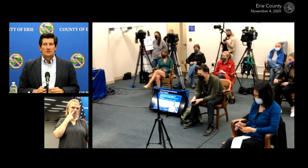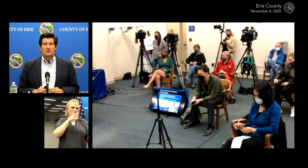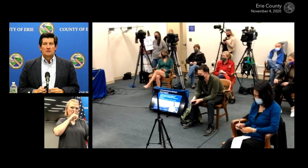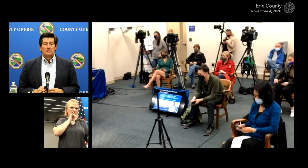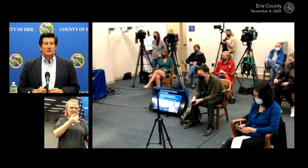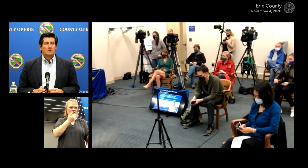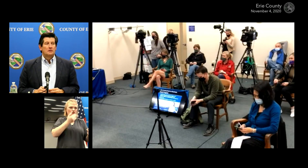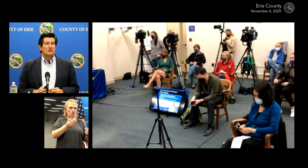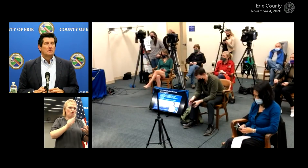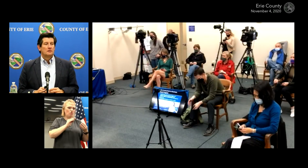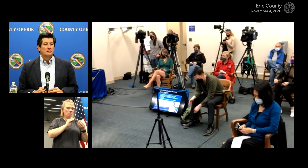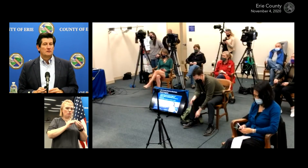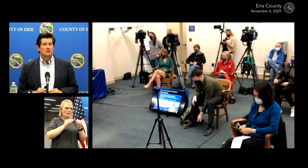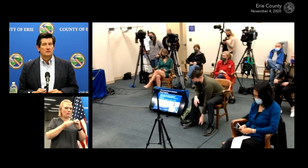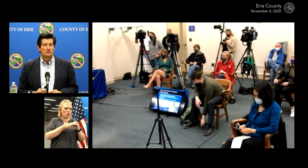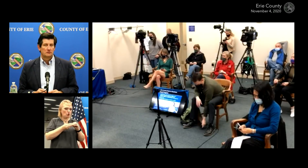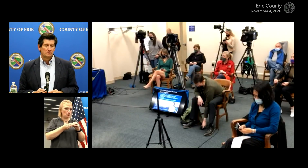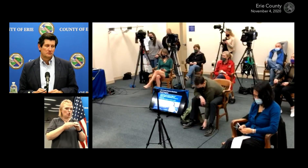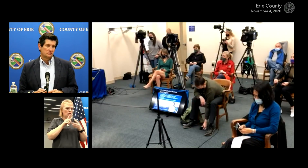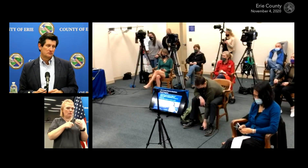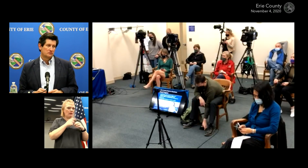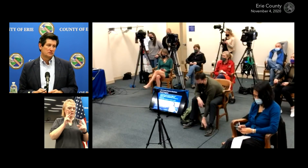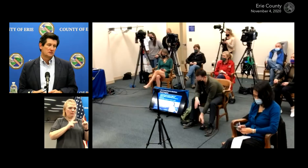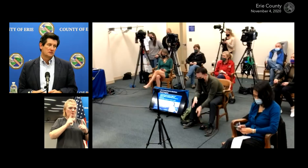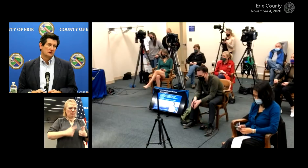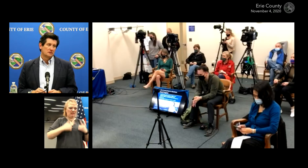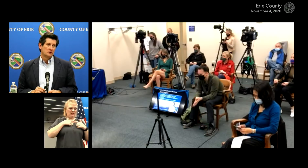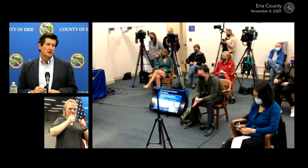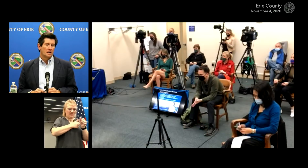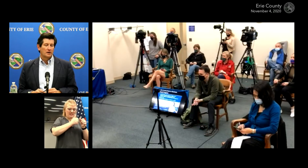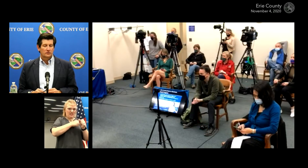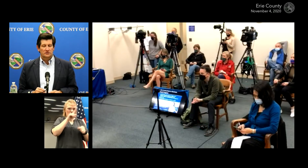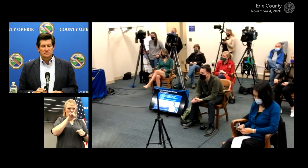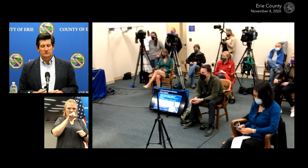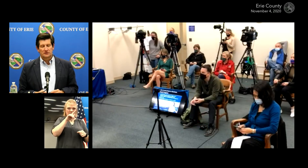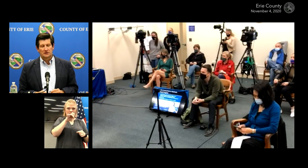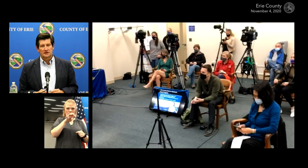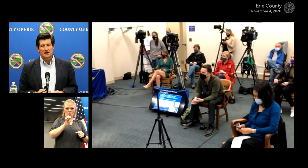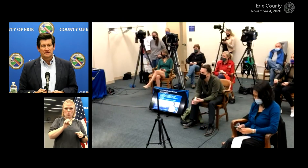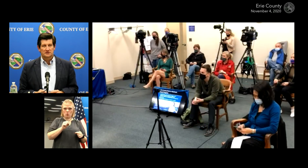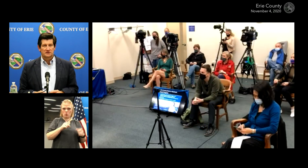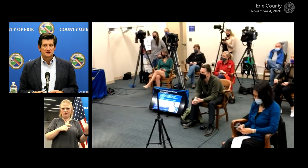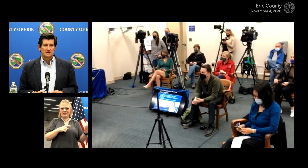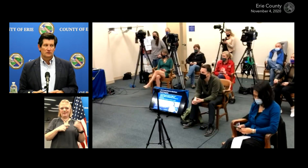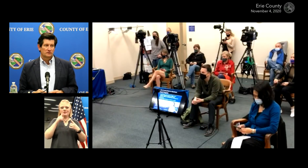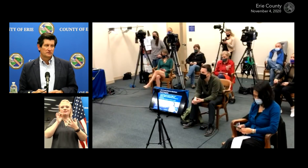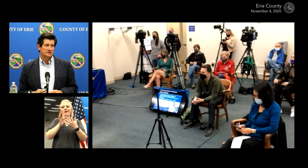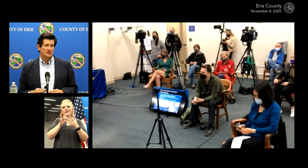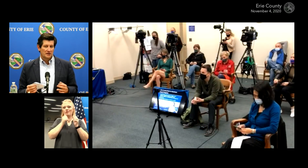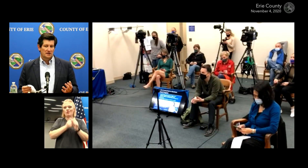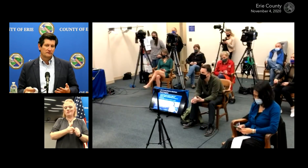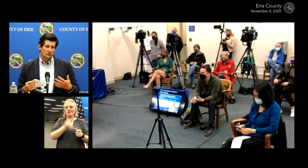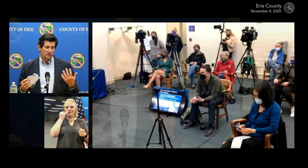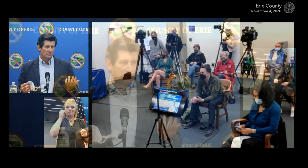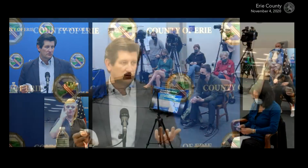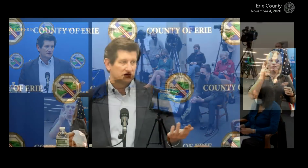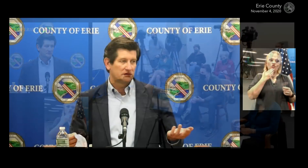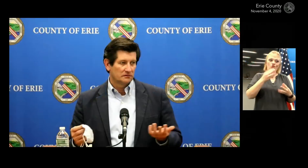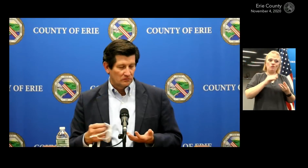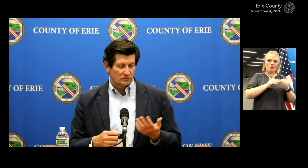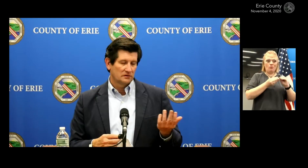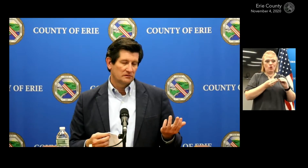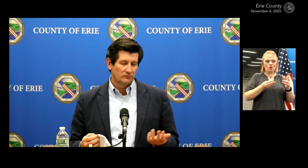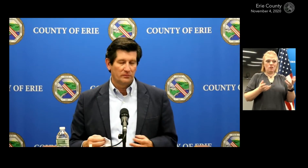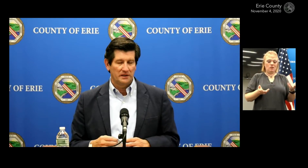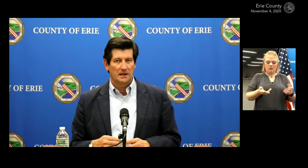good numbers about the people who live in each of those zip codes? The question was regard to contact tracing and whether we're seeing kind of good numbers